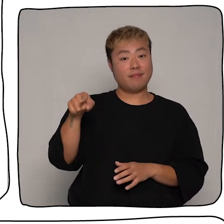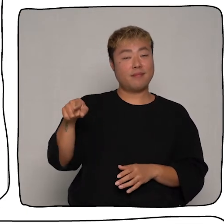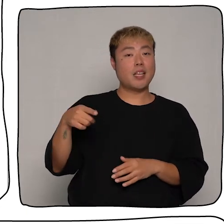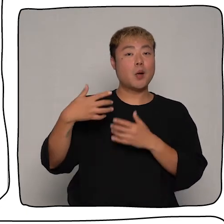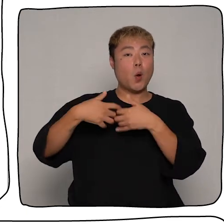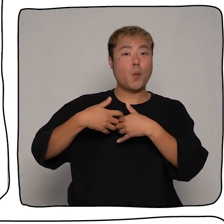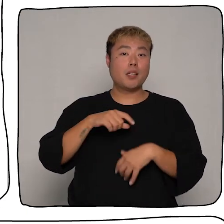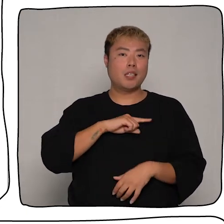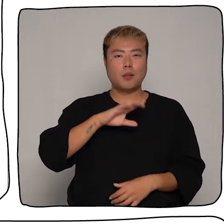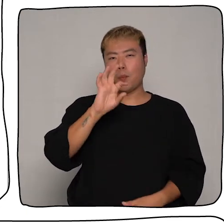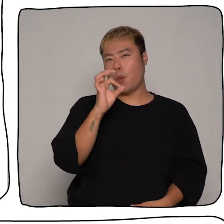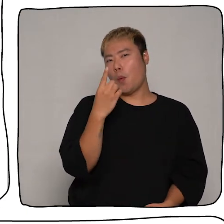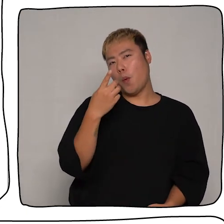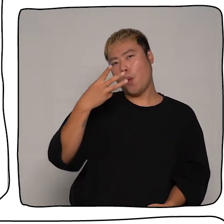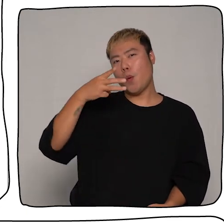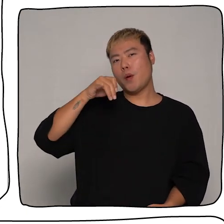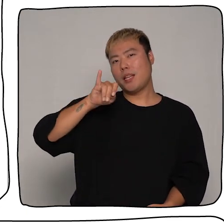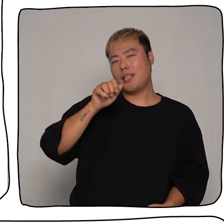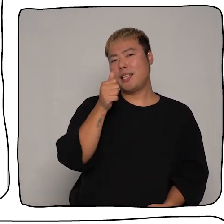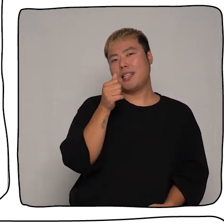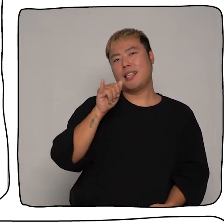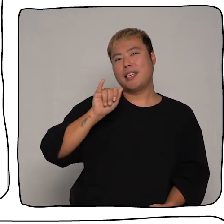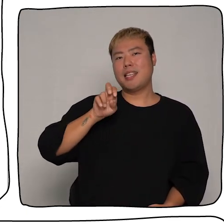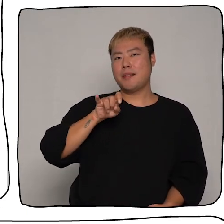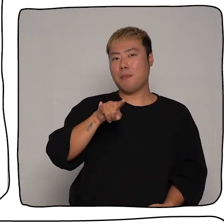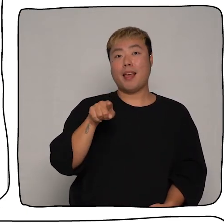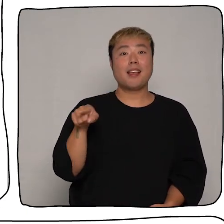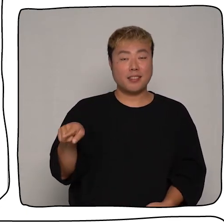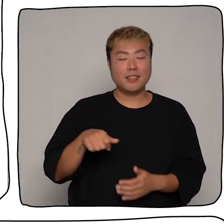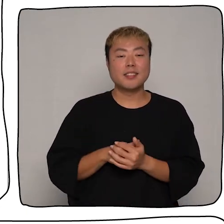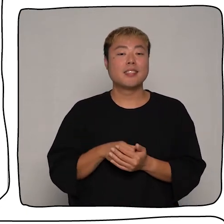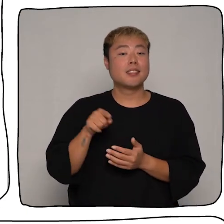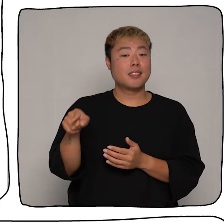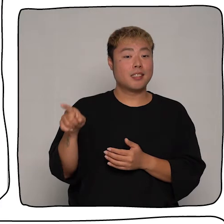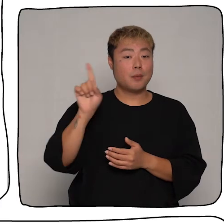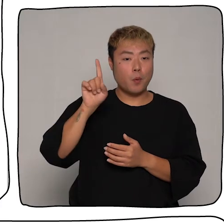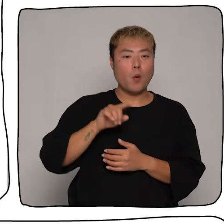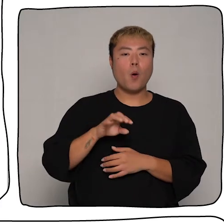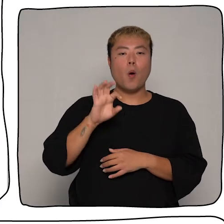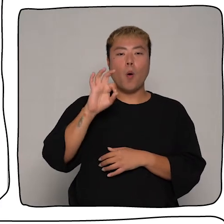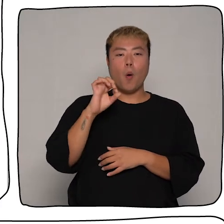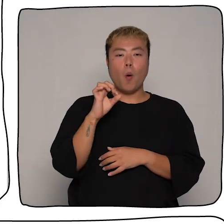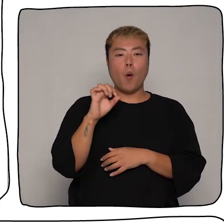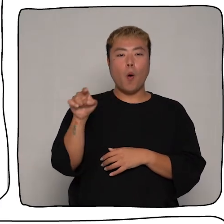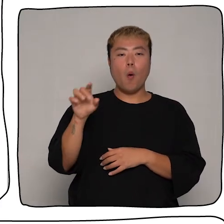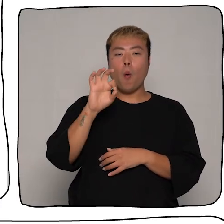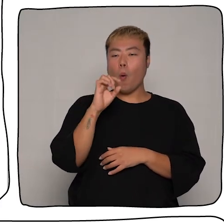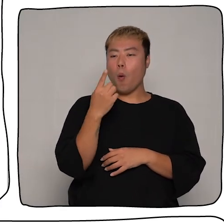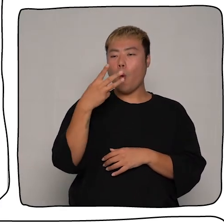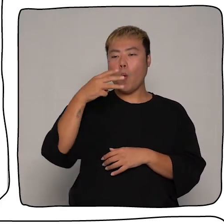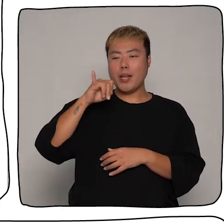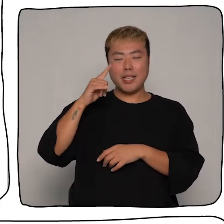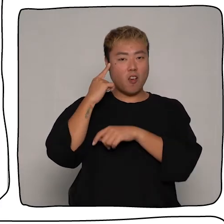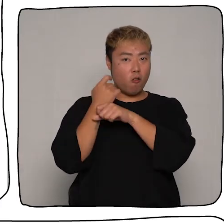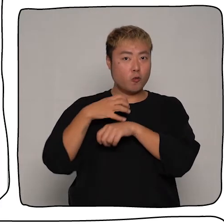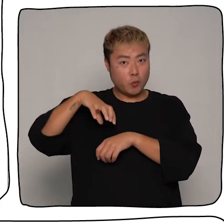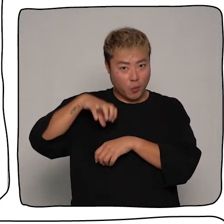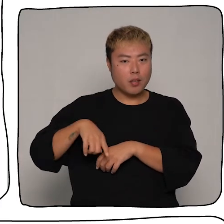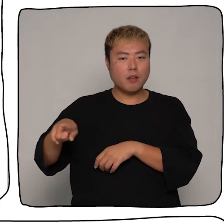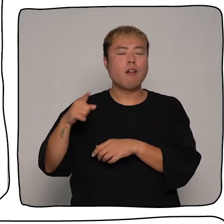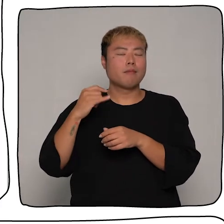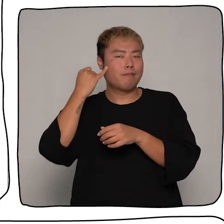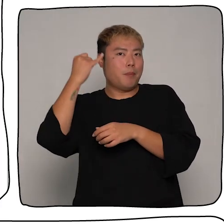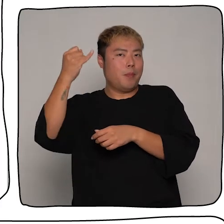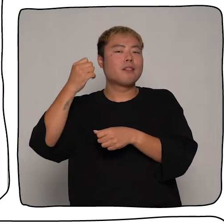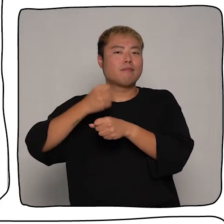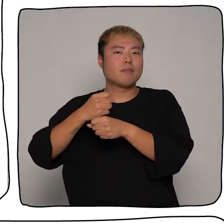is called Orihime, and Orihime is an avatar robot developed by Orilab. It